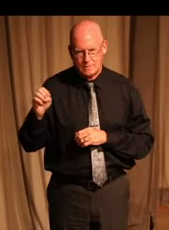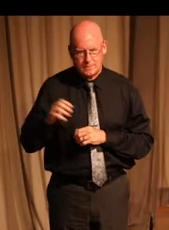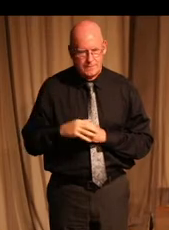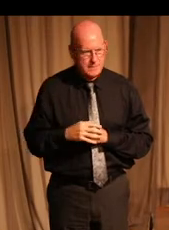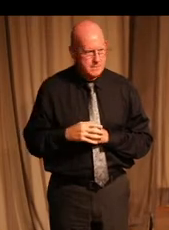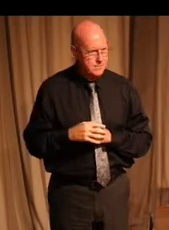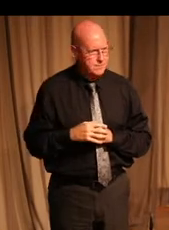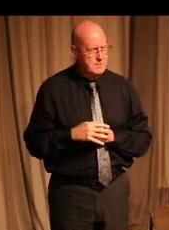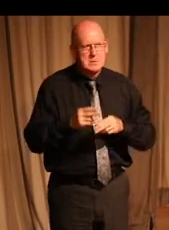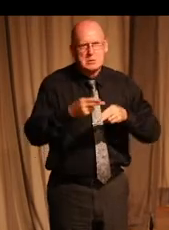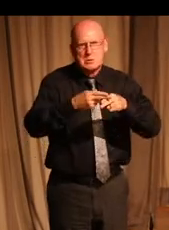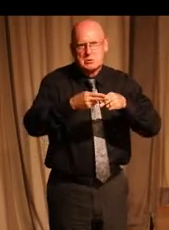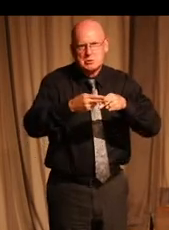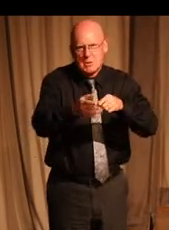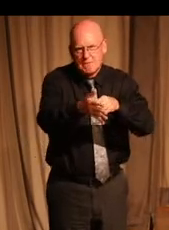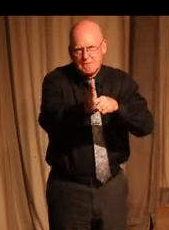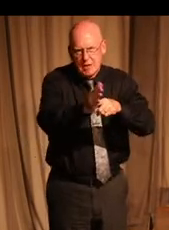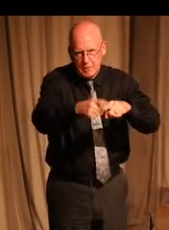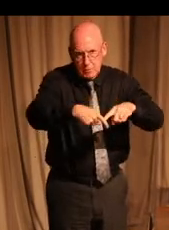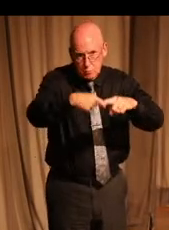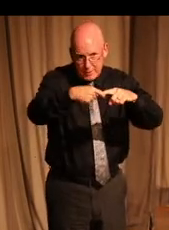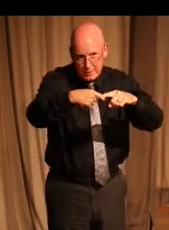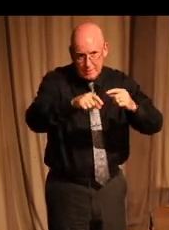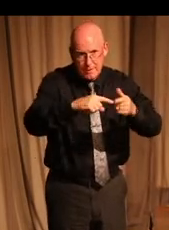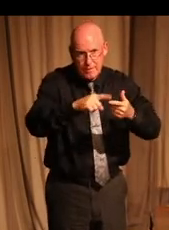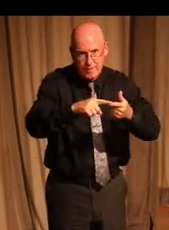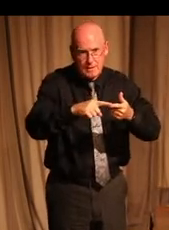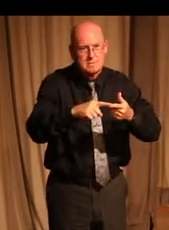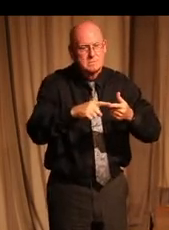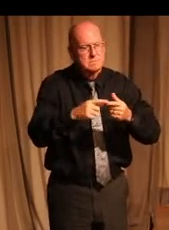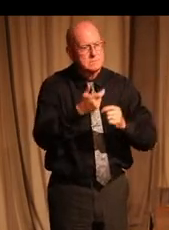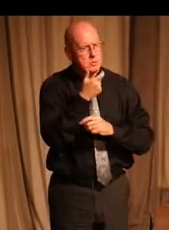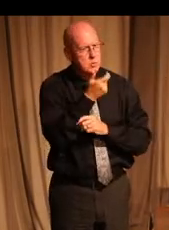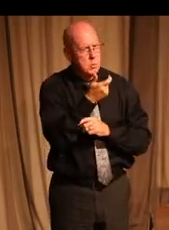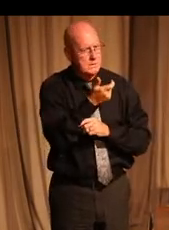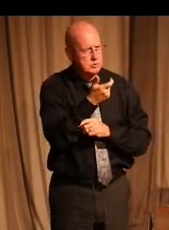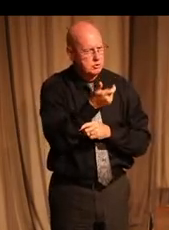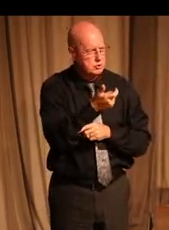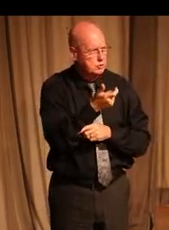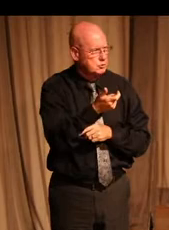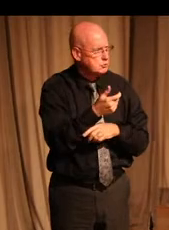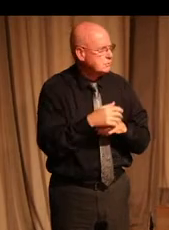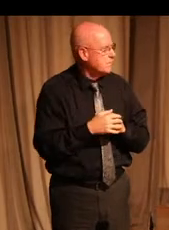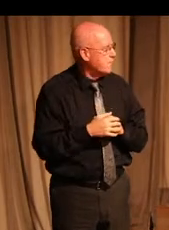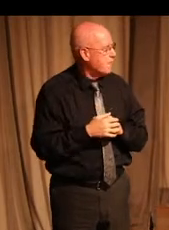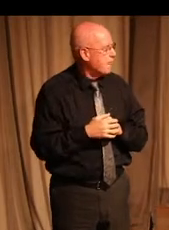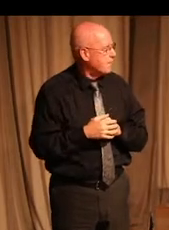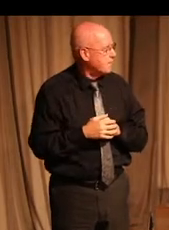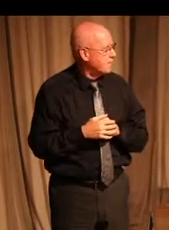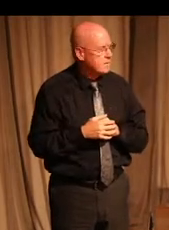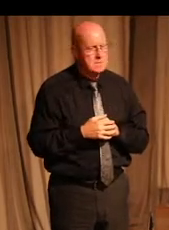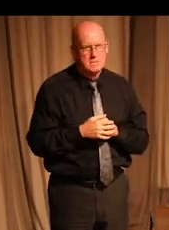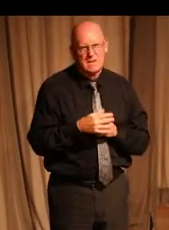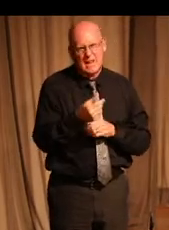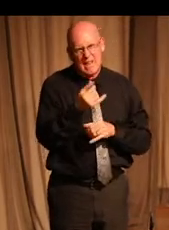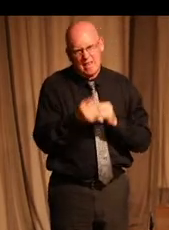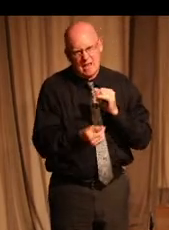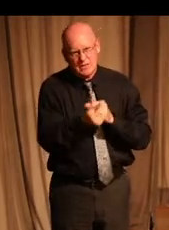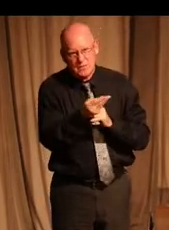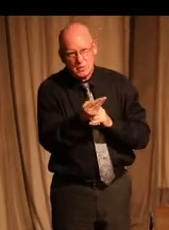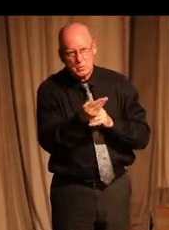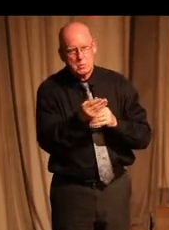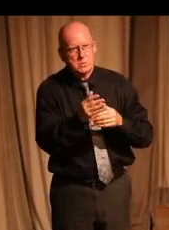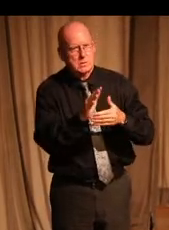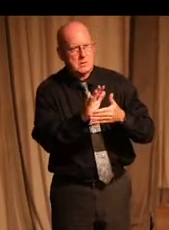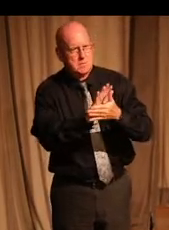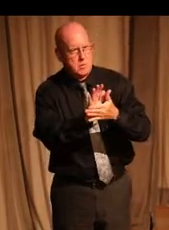So we're gonna take a quick 5-minute break, and then we're gonna watch the last set of